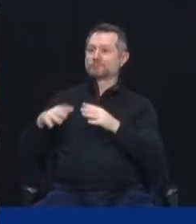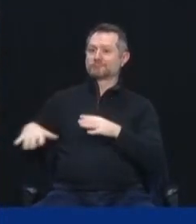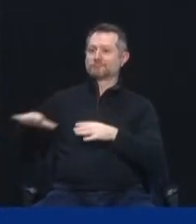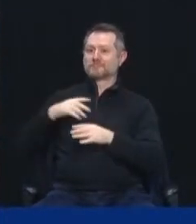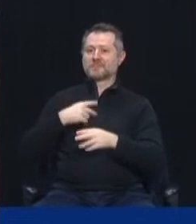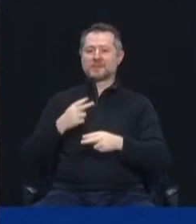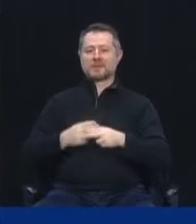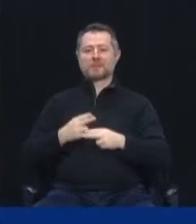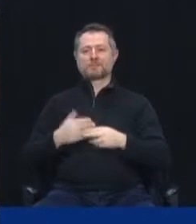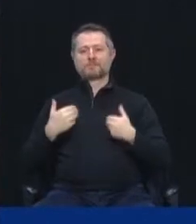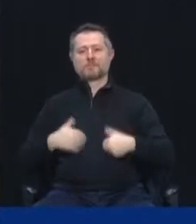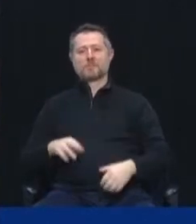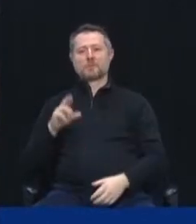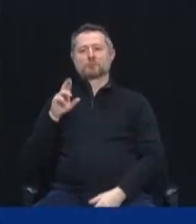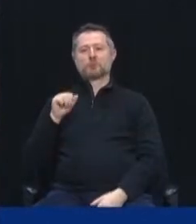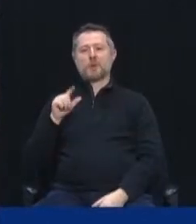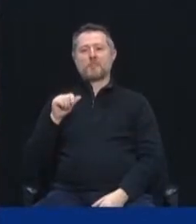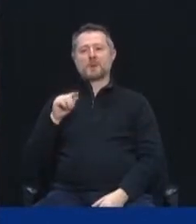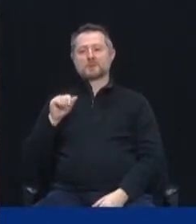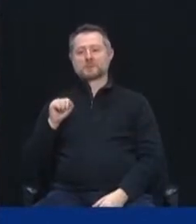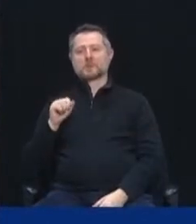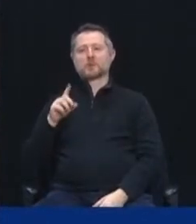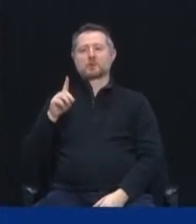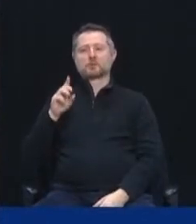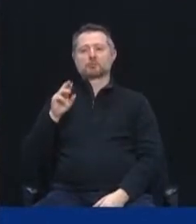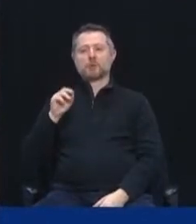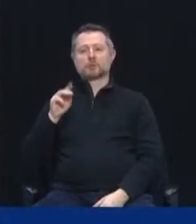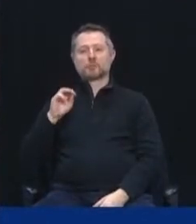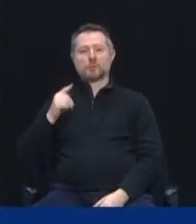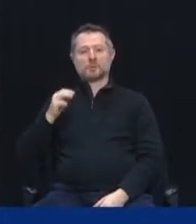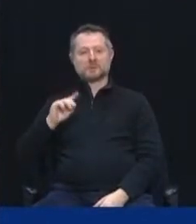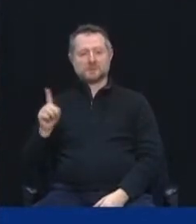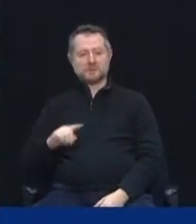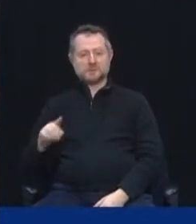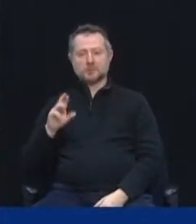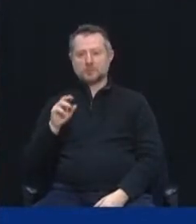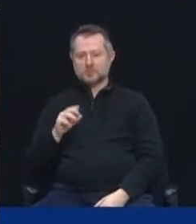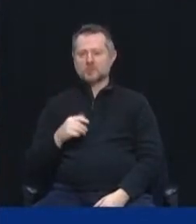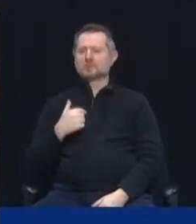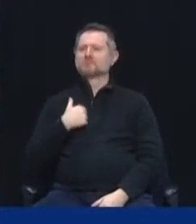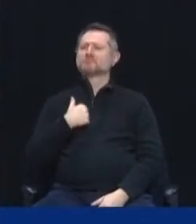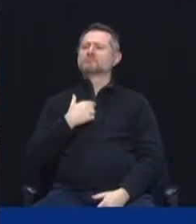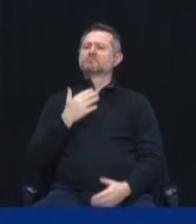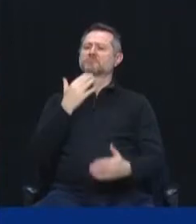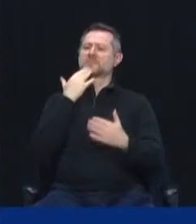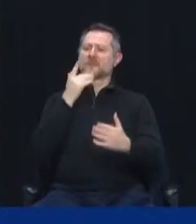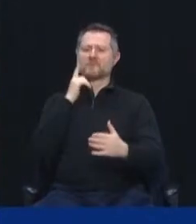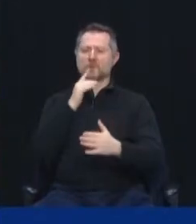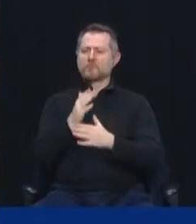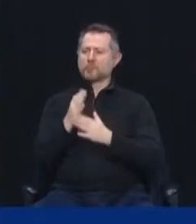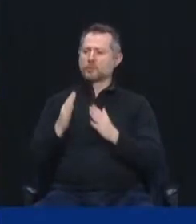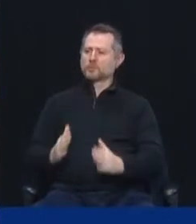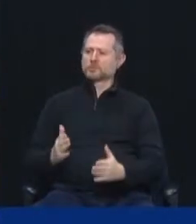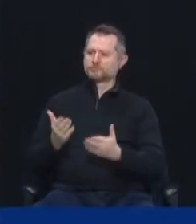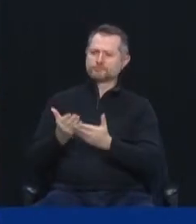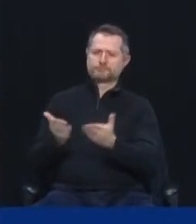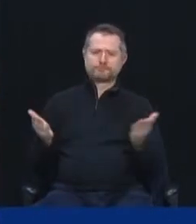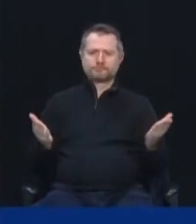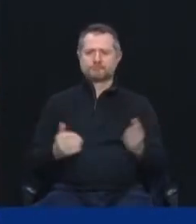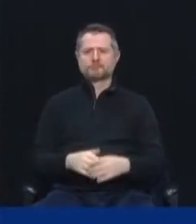have to thank my partners that we meet, Mr. Diógenes